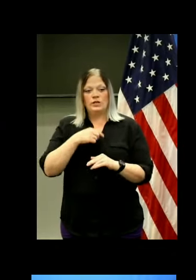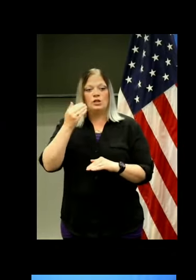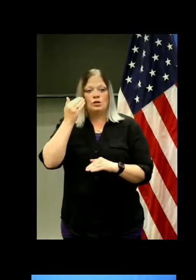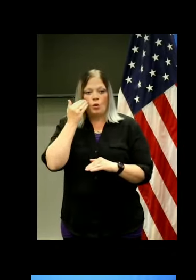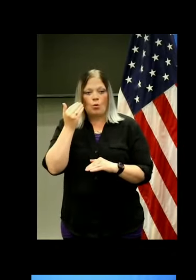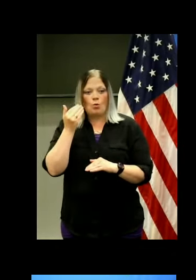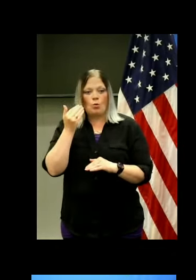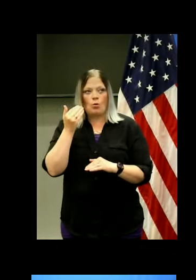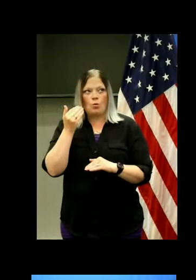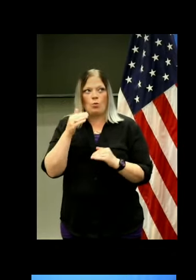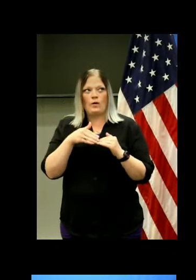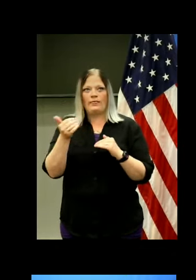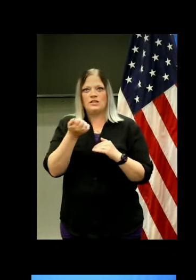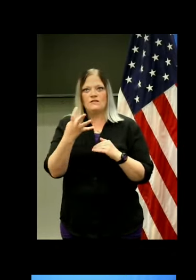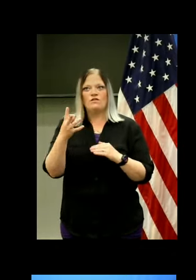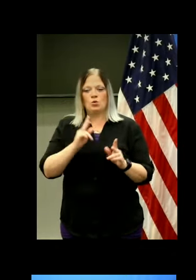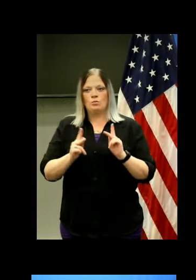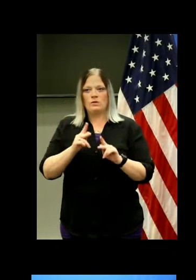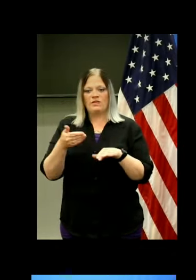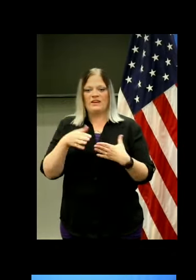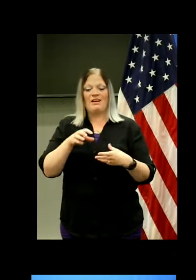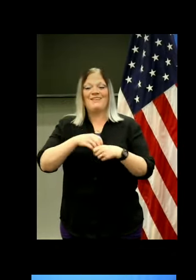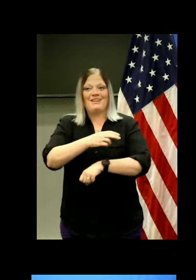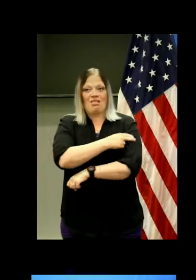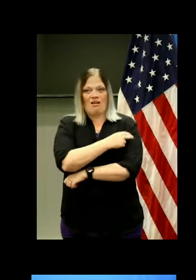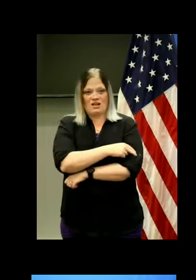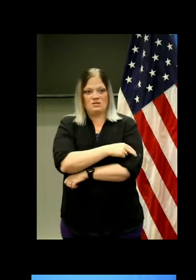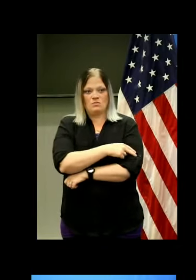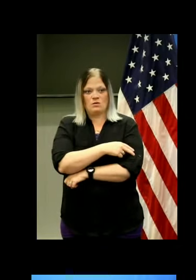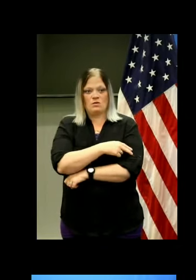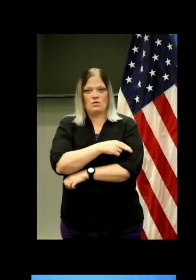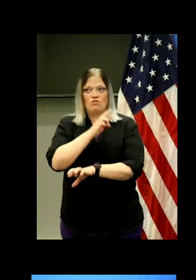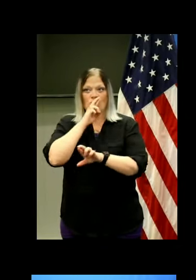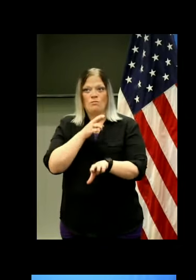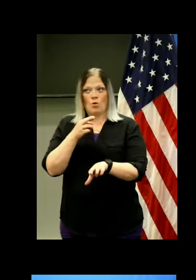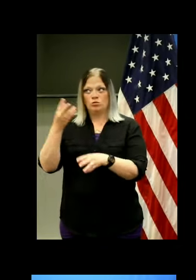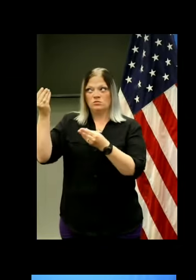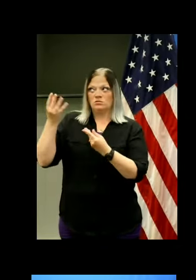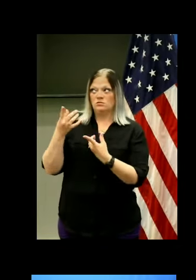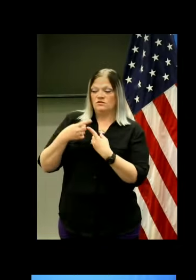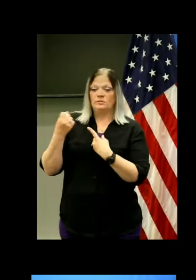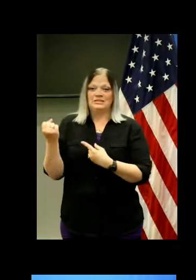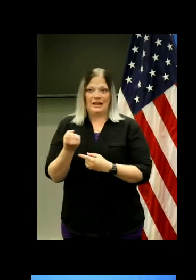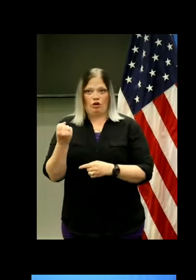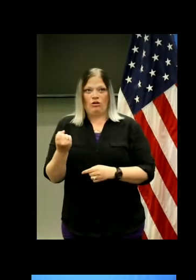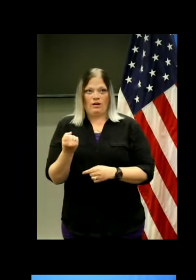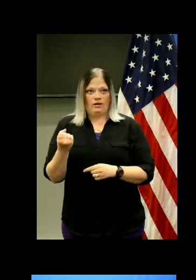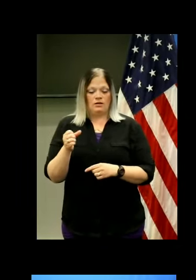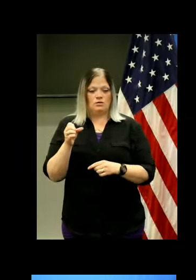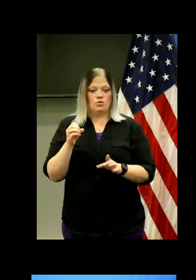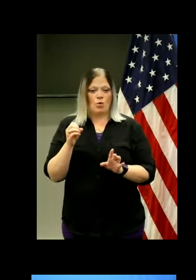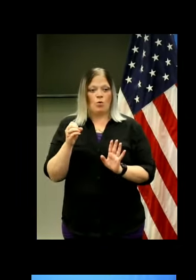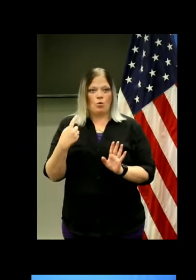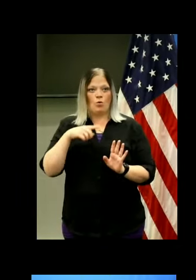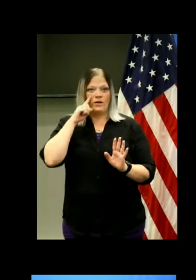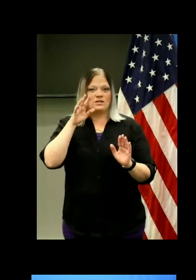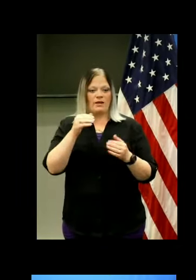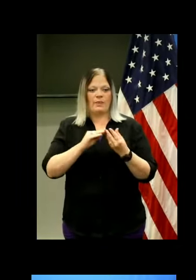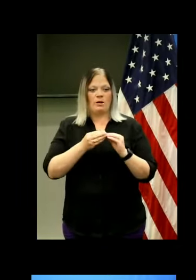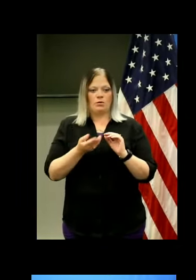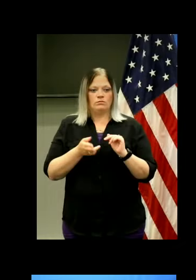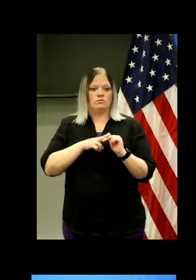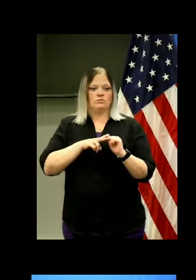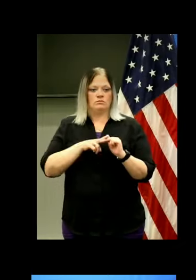were at least a couple individuals that died in hospital based on reports that we received through Saturday. So we expect that number to go